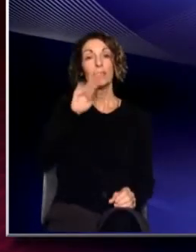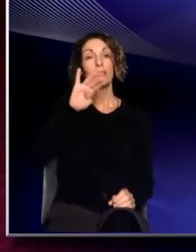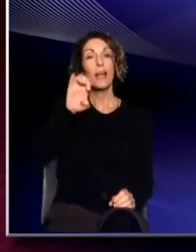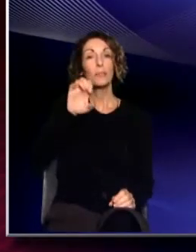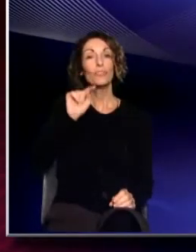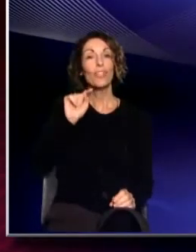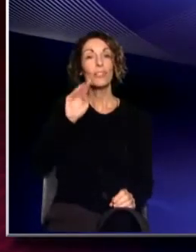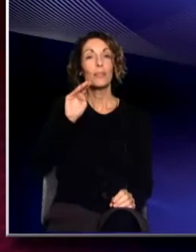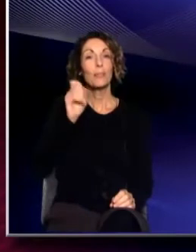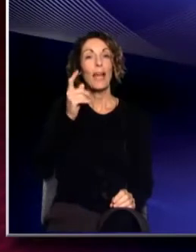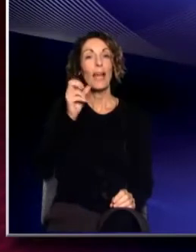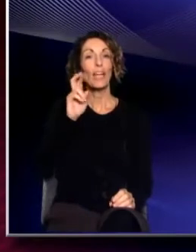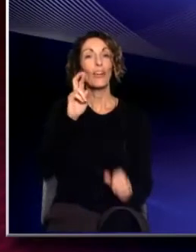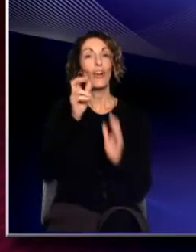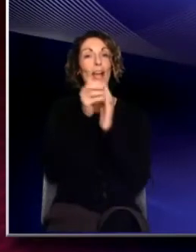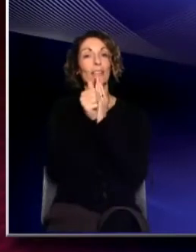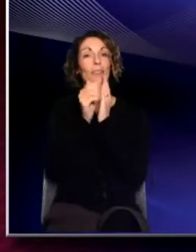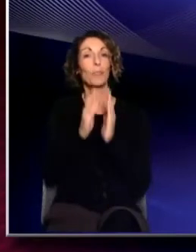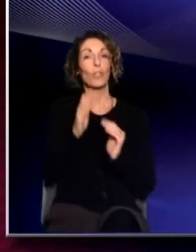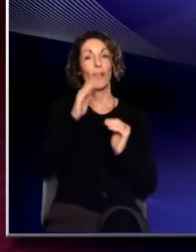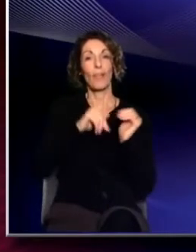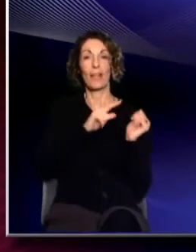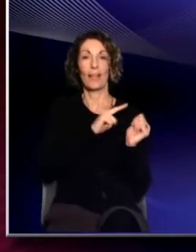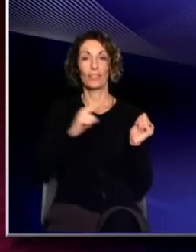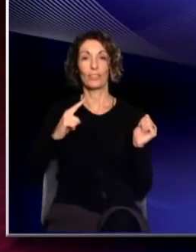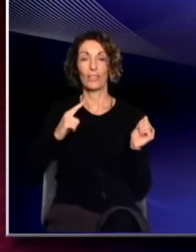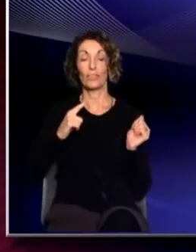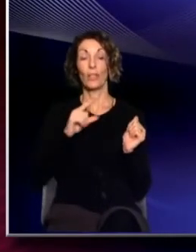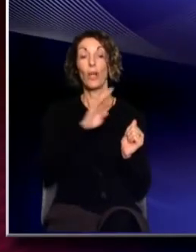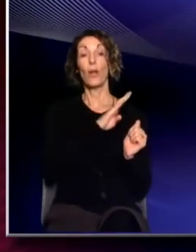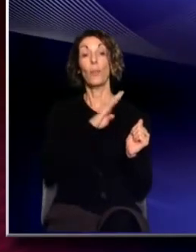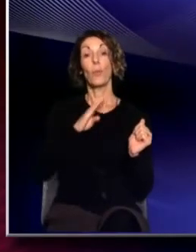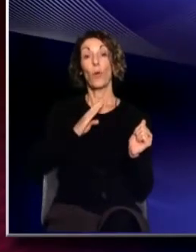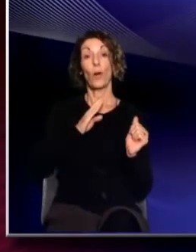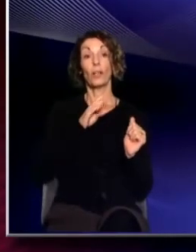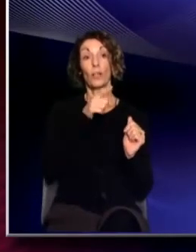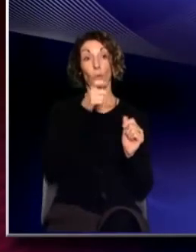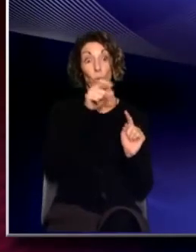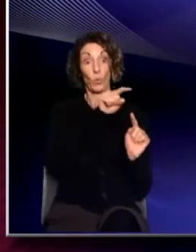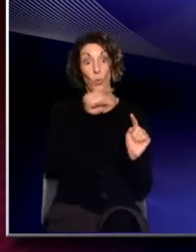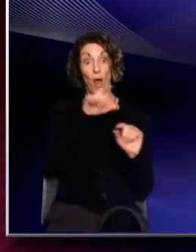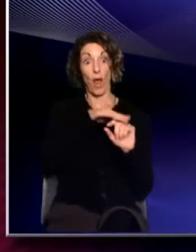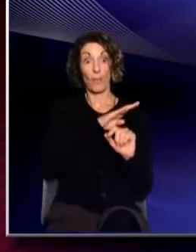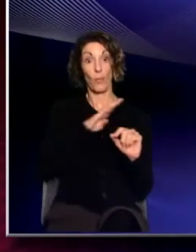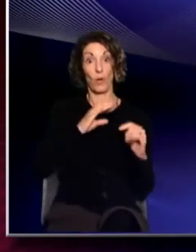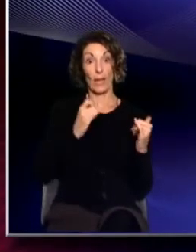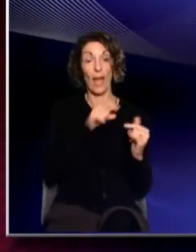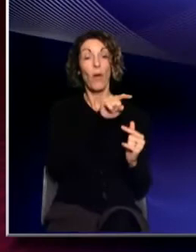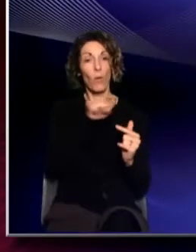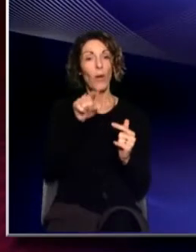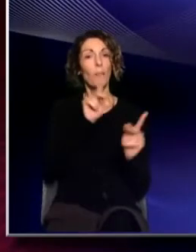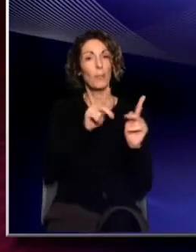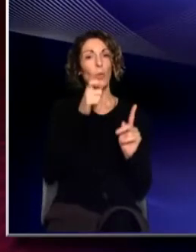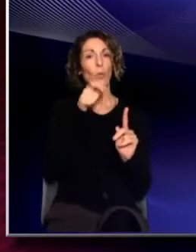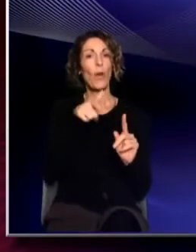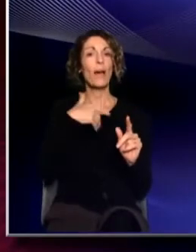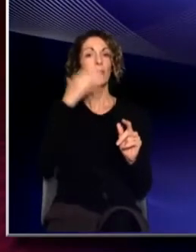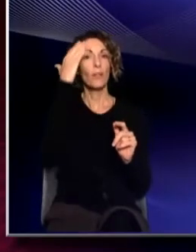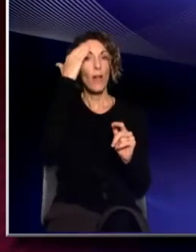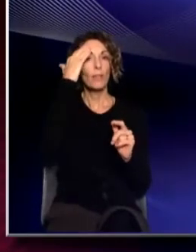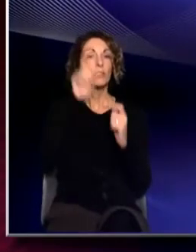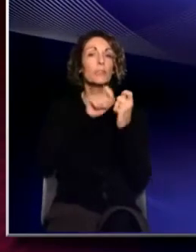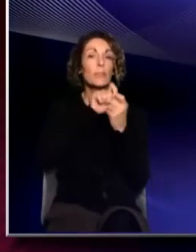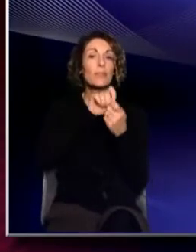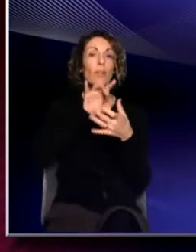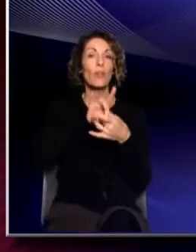be. The board, in its current composition, are people who have knowledge specifically of